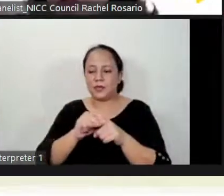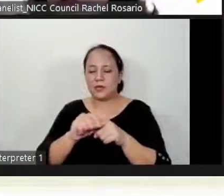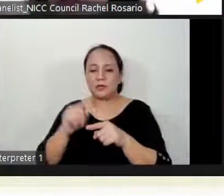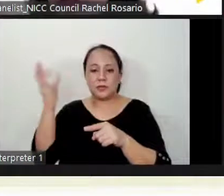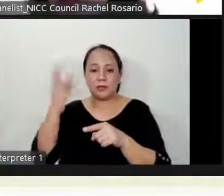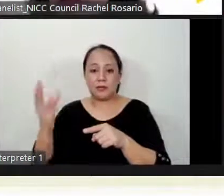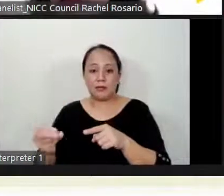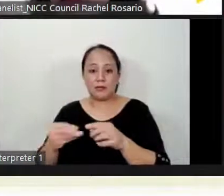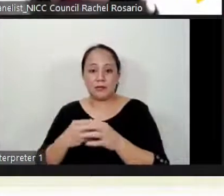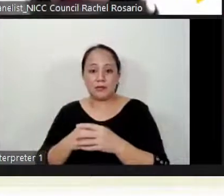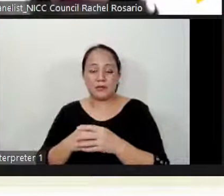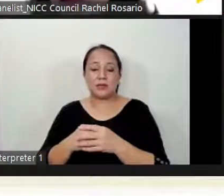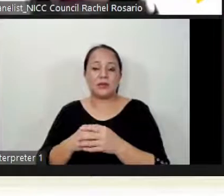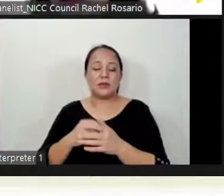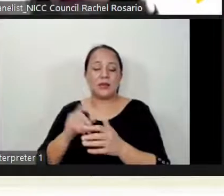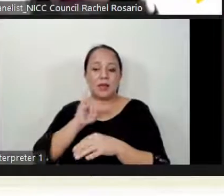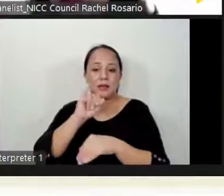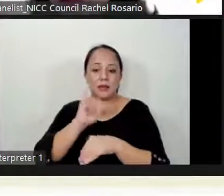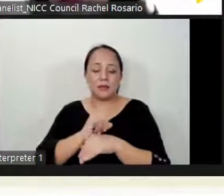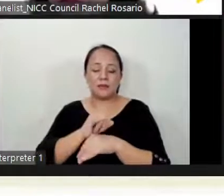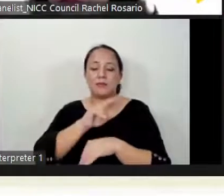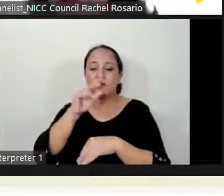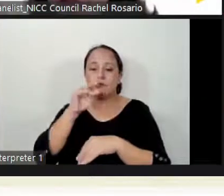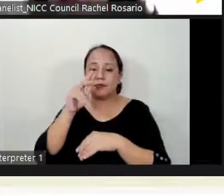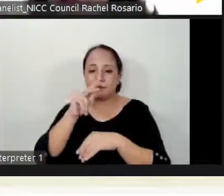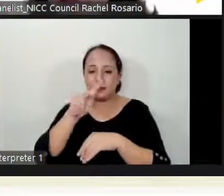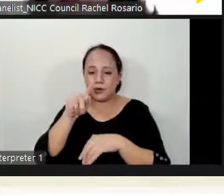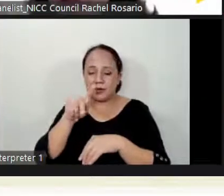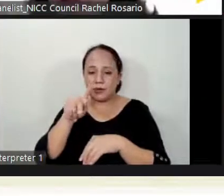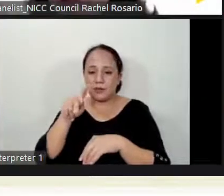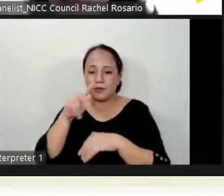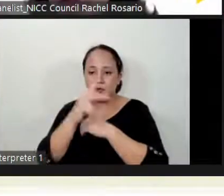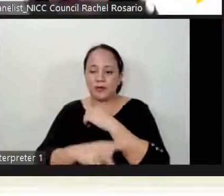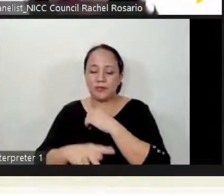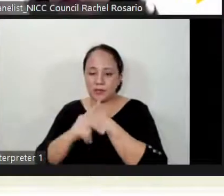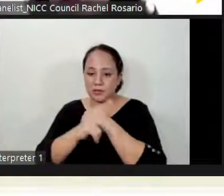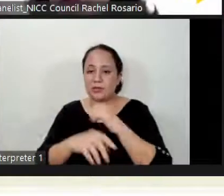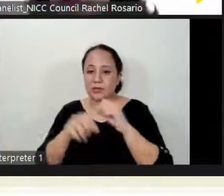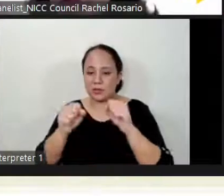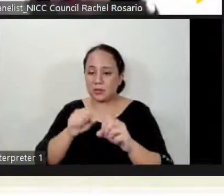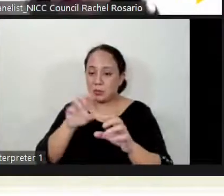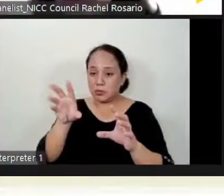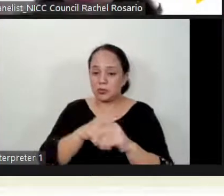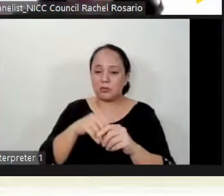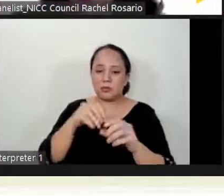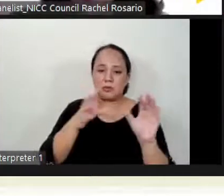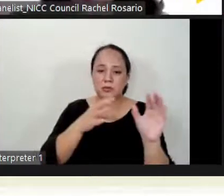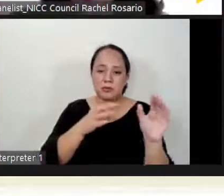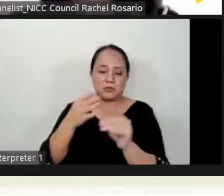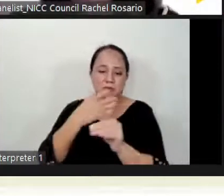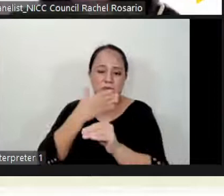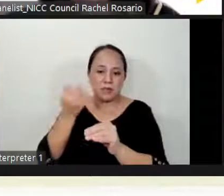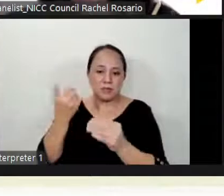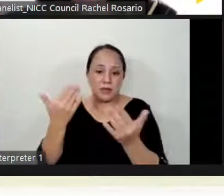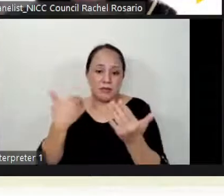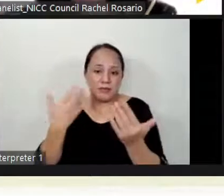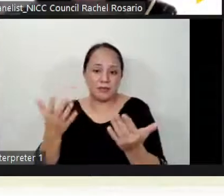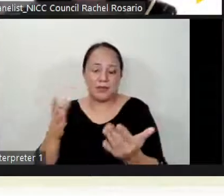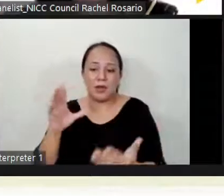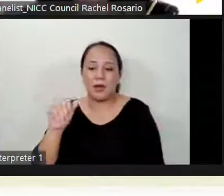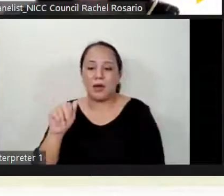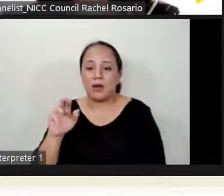Batanes. So the island provinces are covered in some way, but it might have to be organized better. Okay, Ma'am